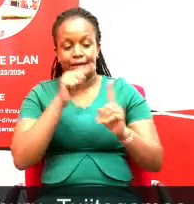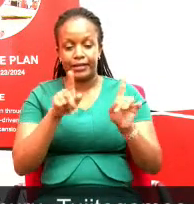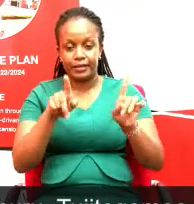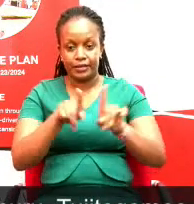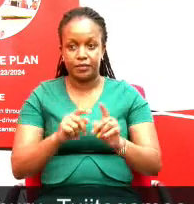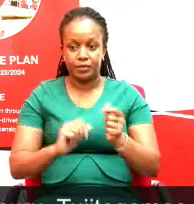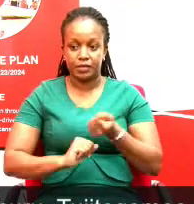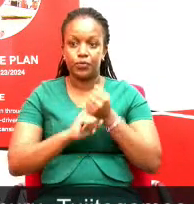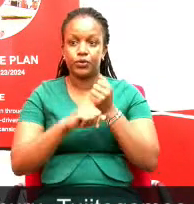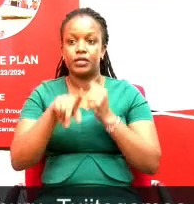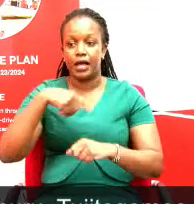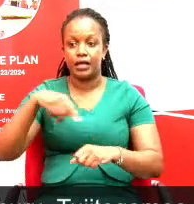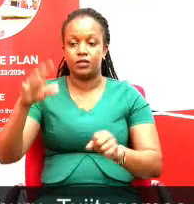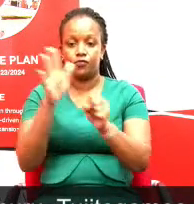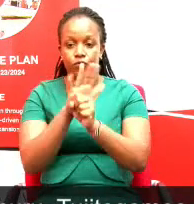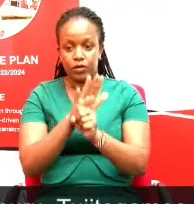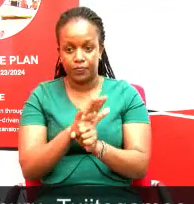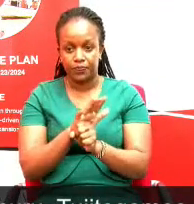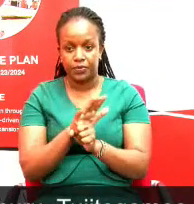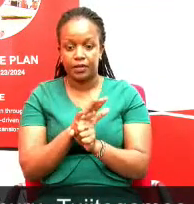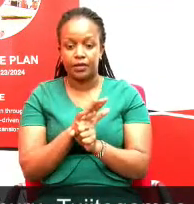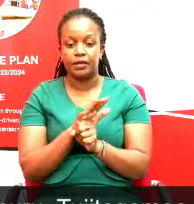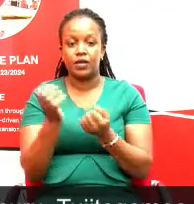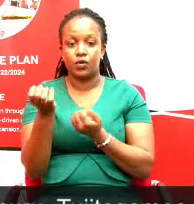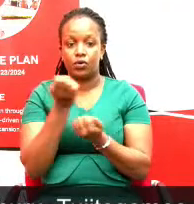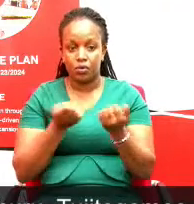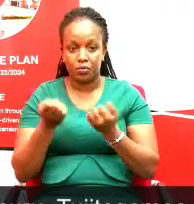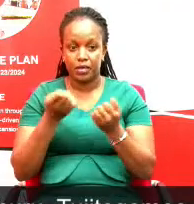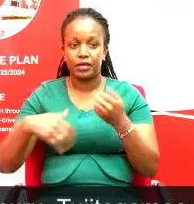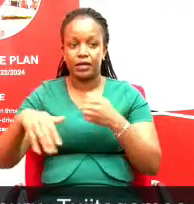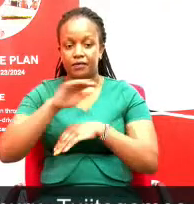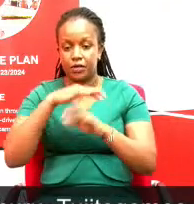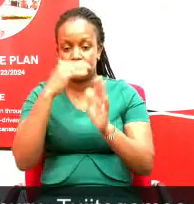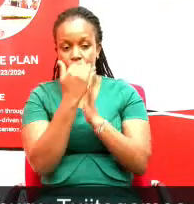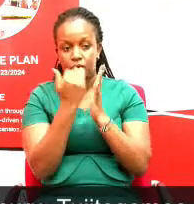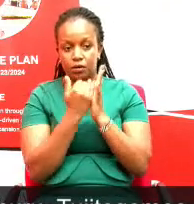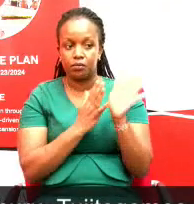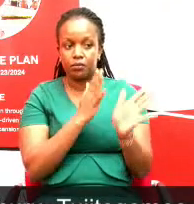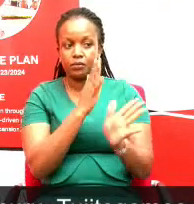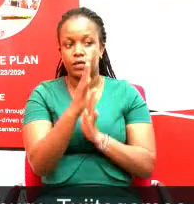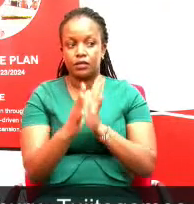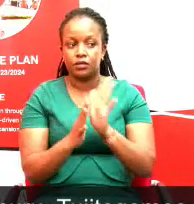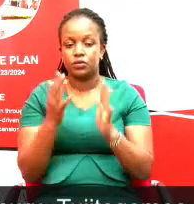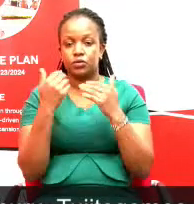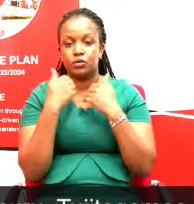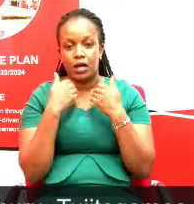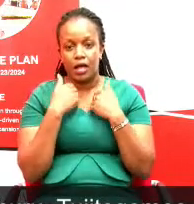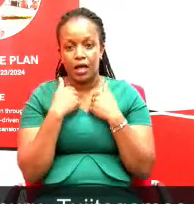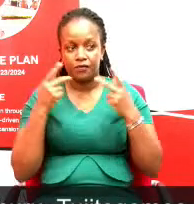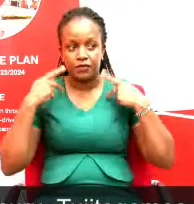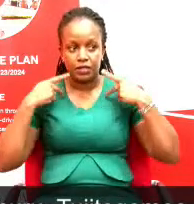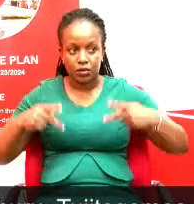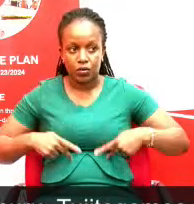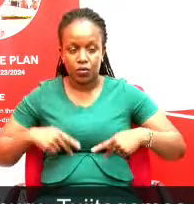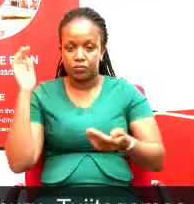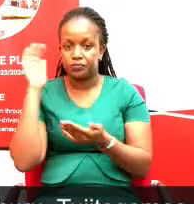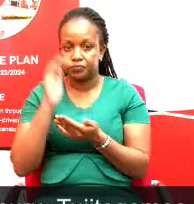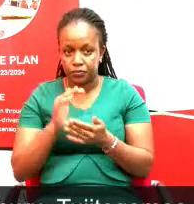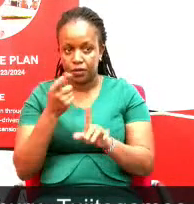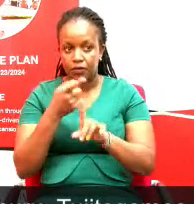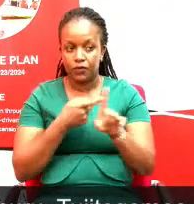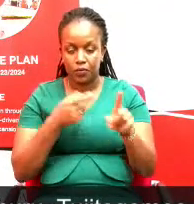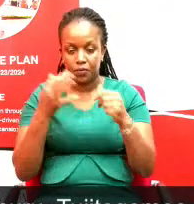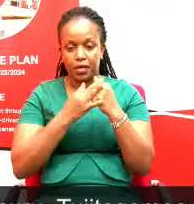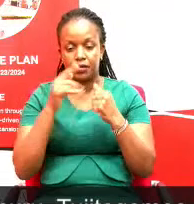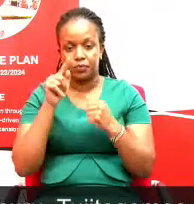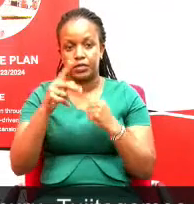us in this. This economic recovery program, designed to reduce the level of fiscal deficit from the current 8.7